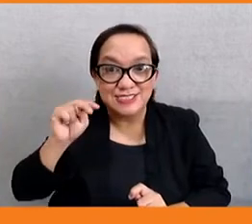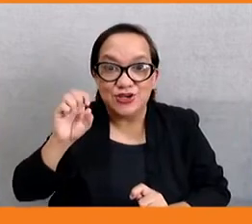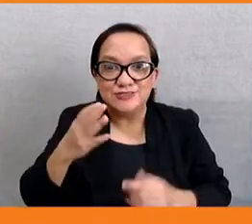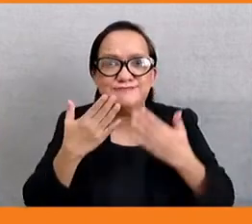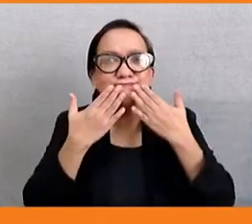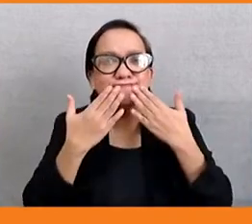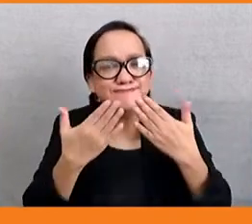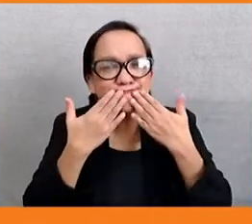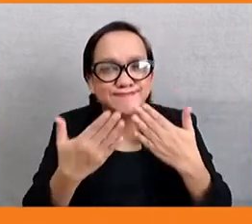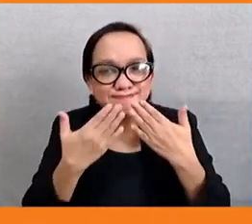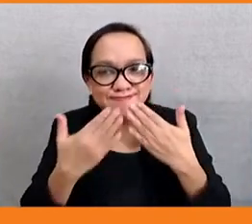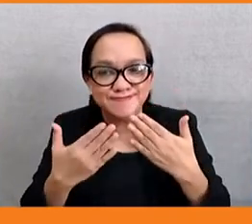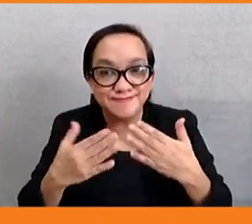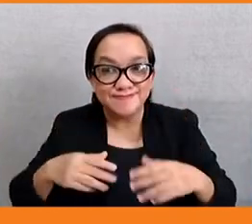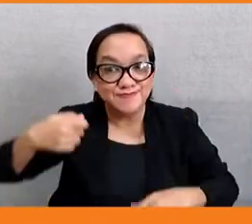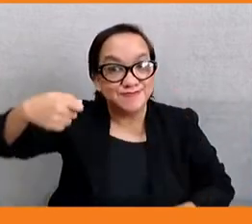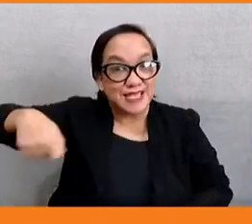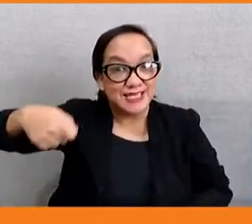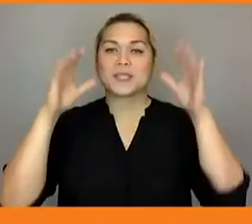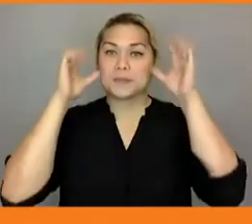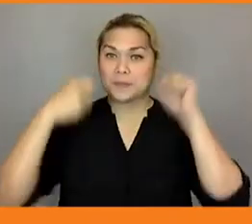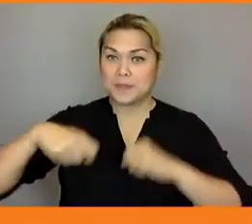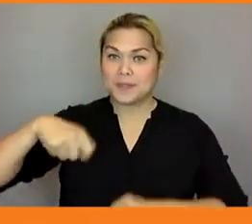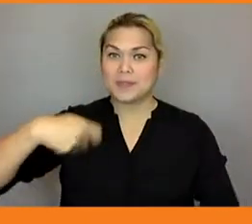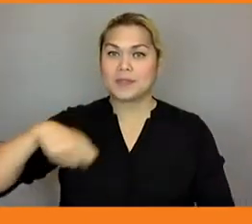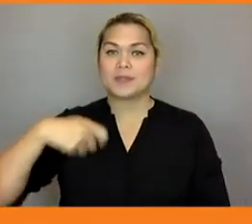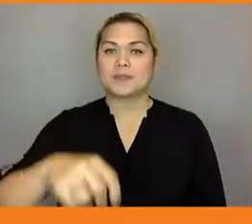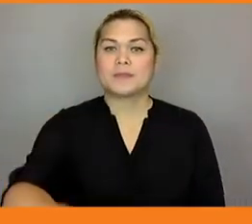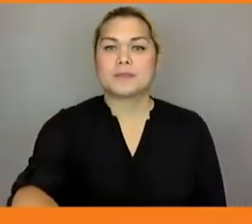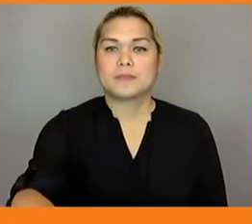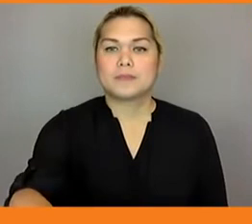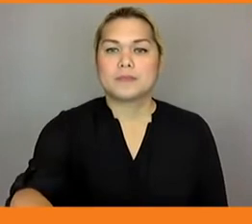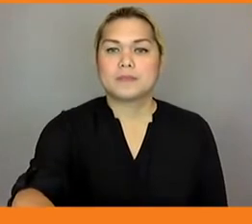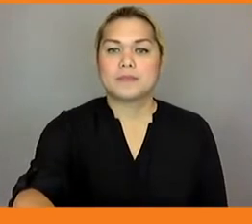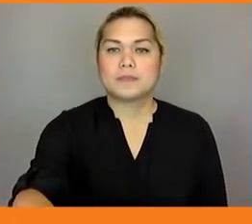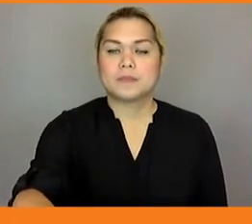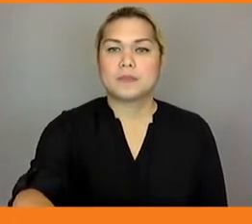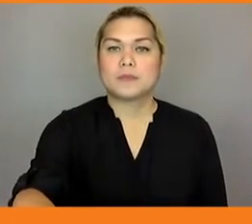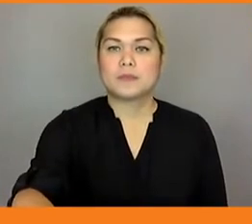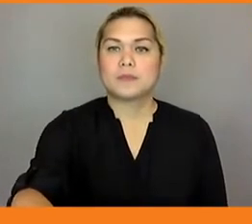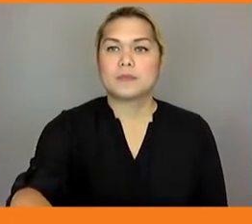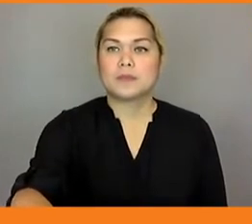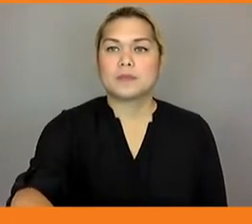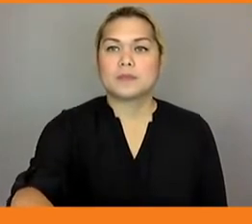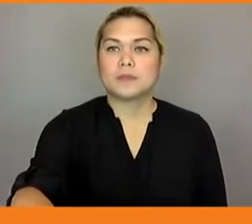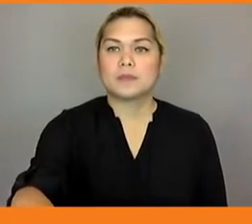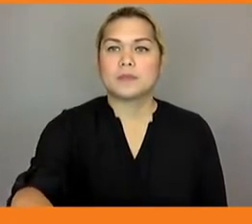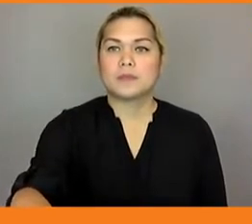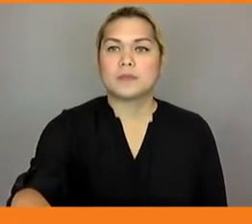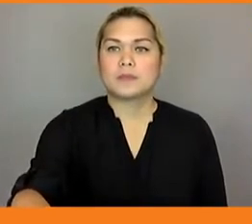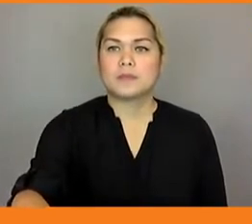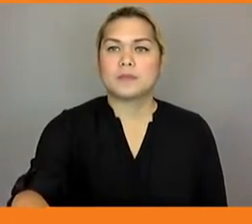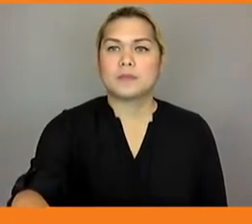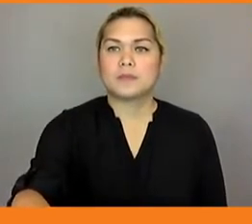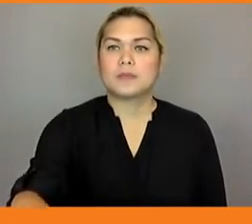Now, at this time, I have the pleasure to invite four civil society leaders to the discussion today to share their views and ask their questions and converse